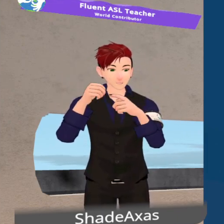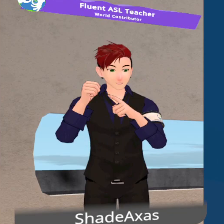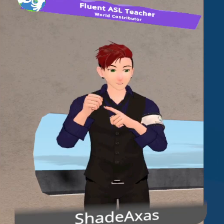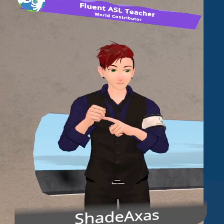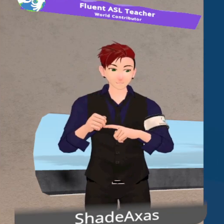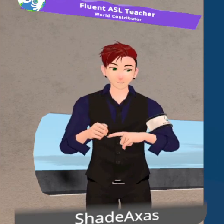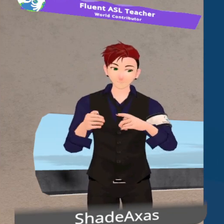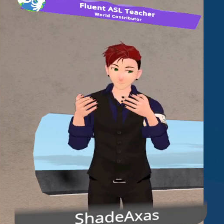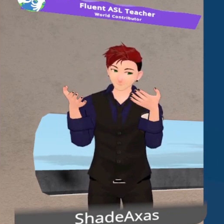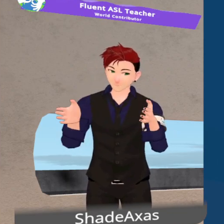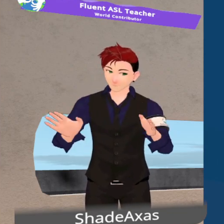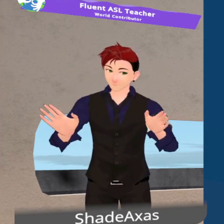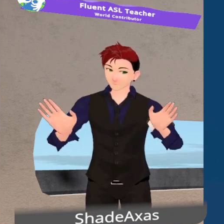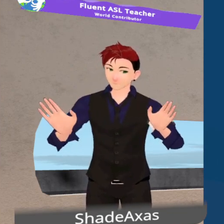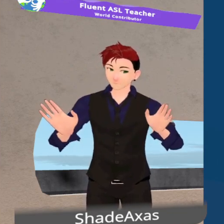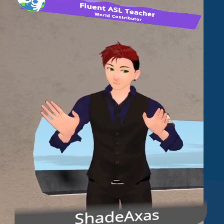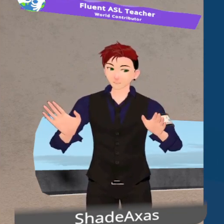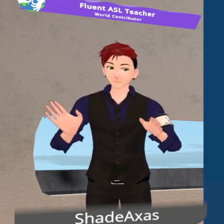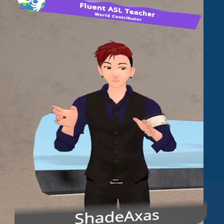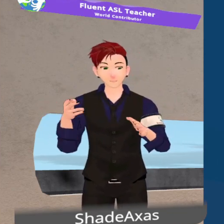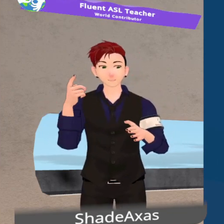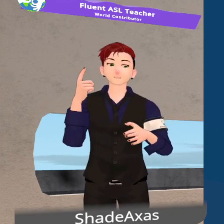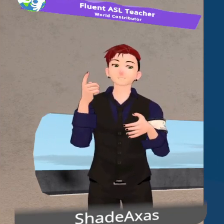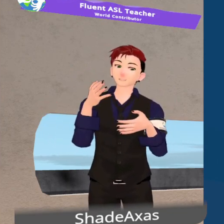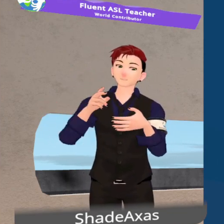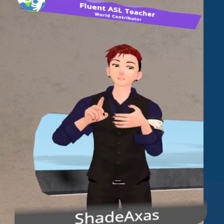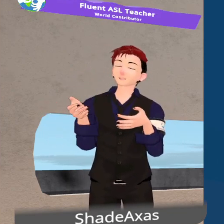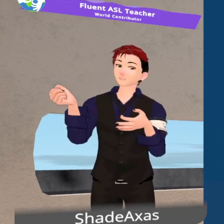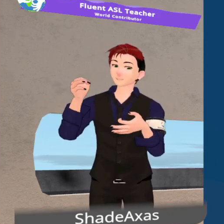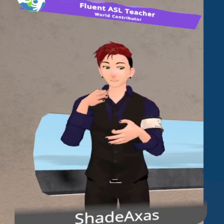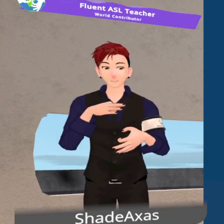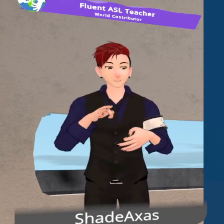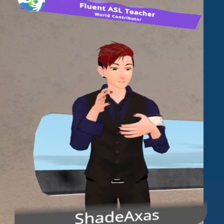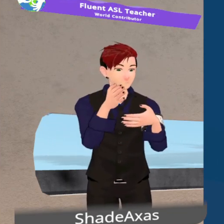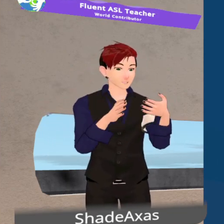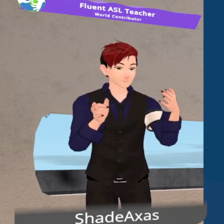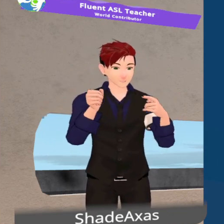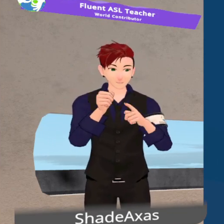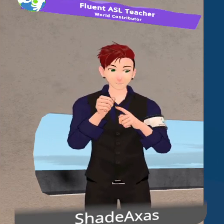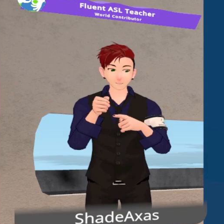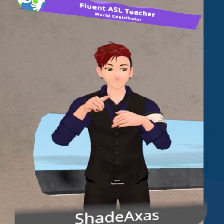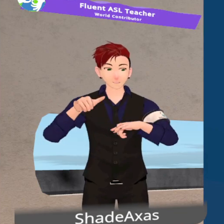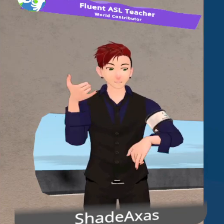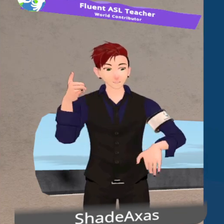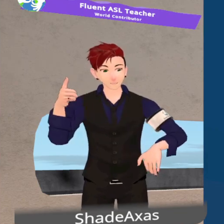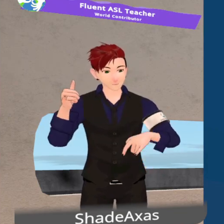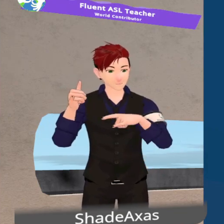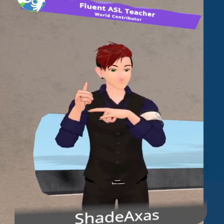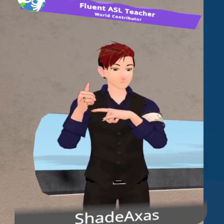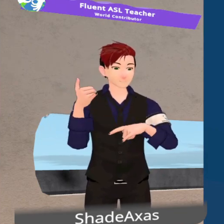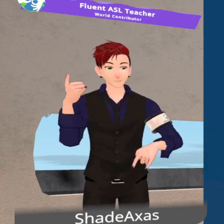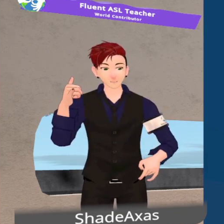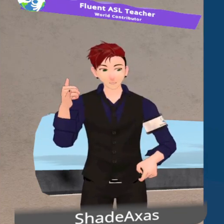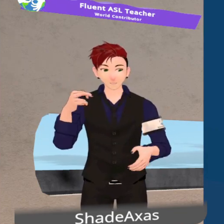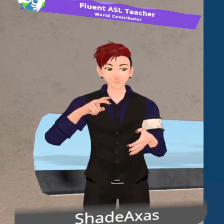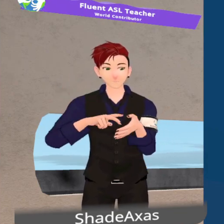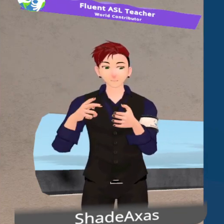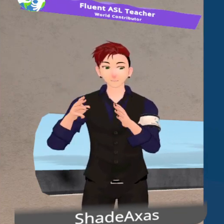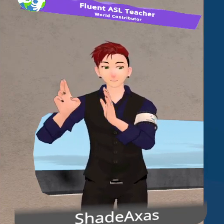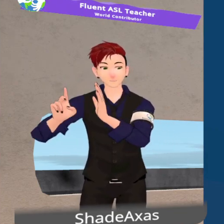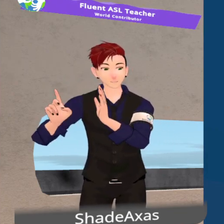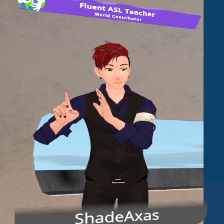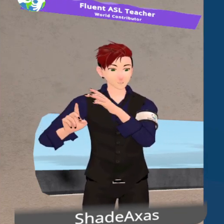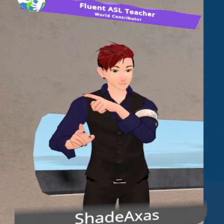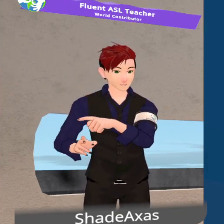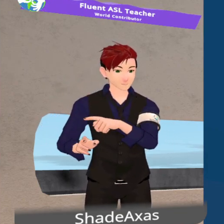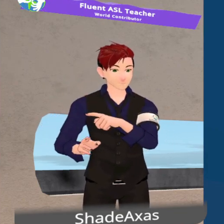approve all the words. We think we start back up soon. So there are some words that are still yellow. So yellow means